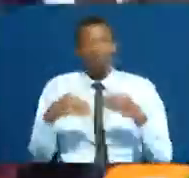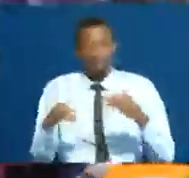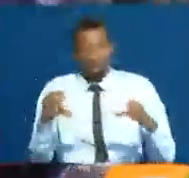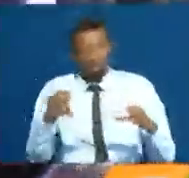St